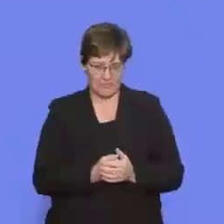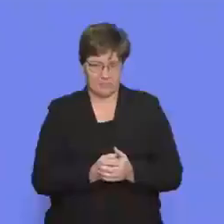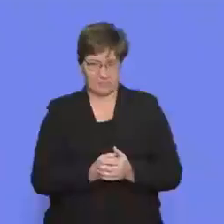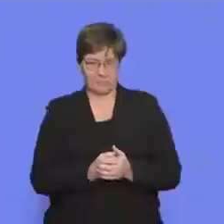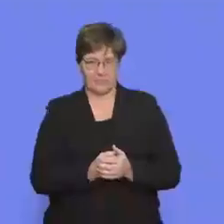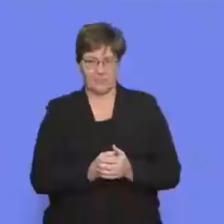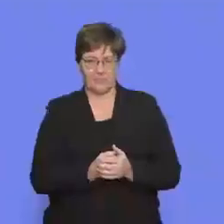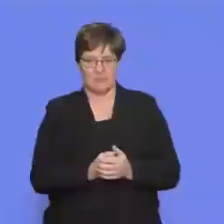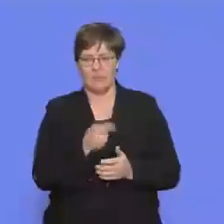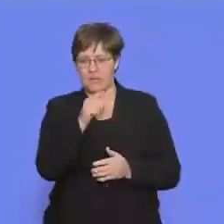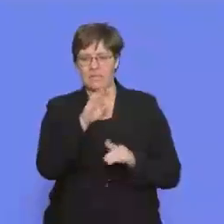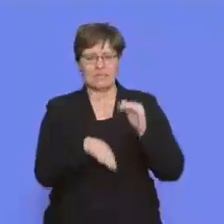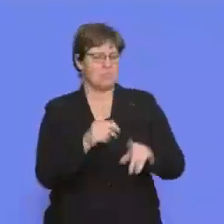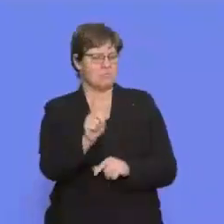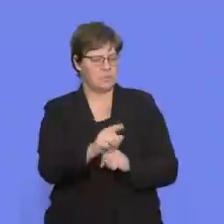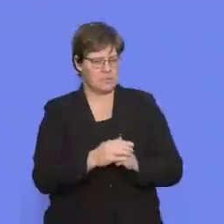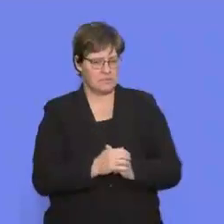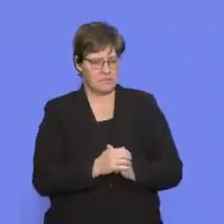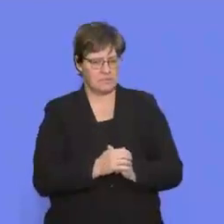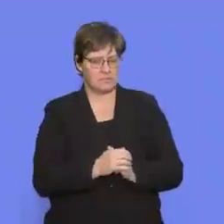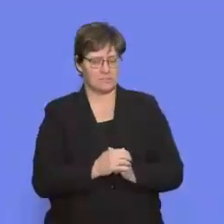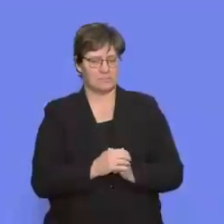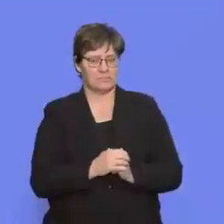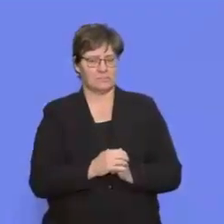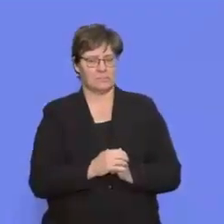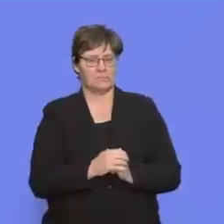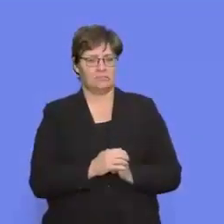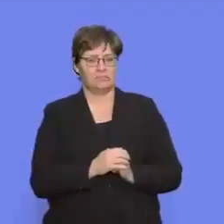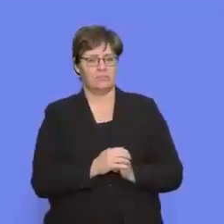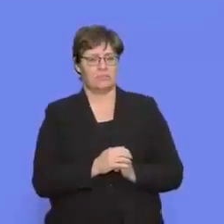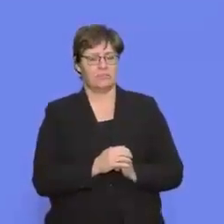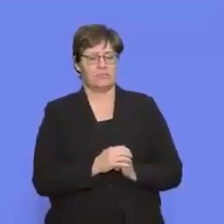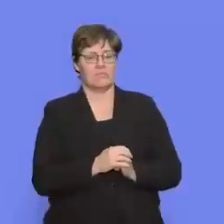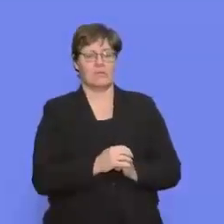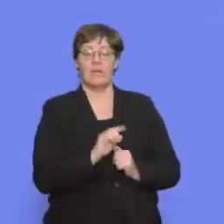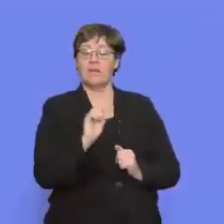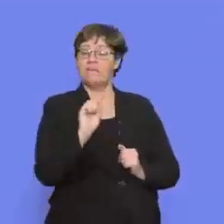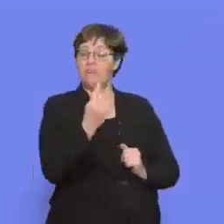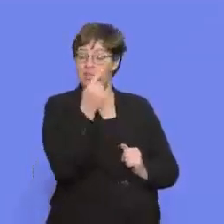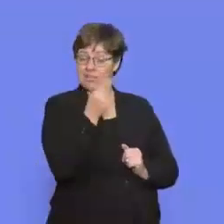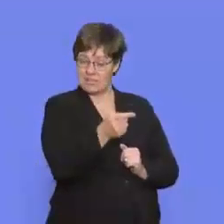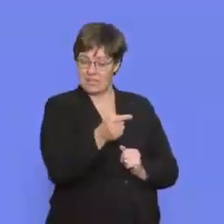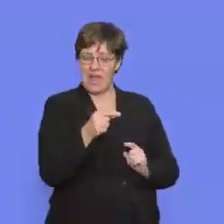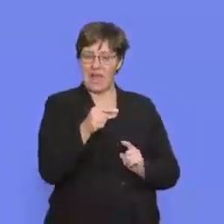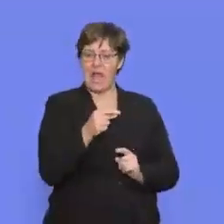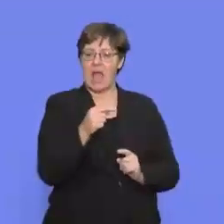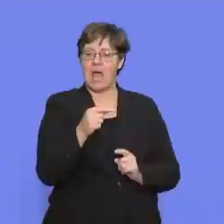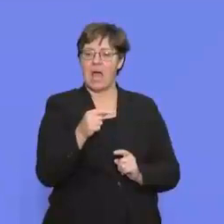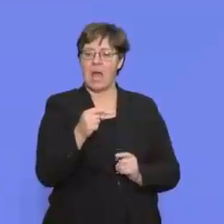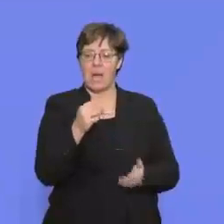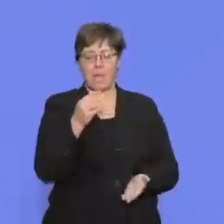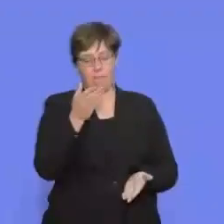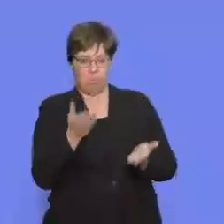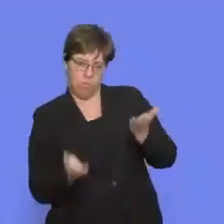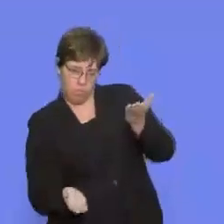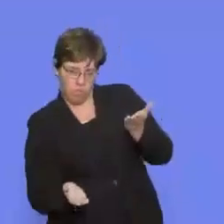steps? The first thing that will happen is the imbalance that will be